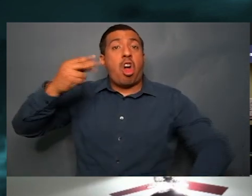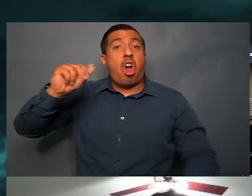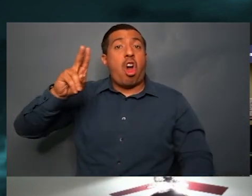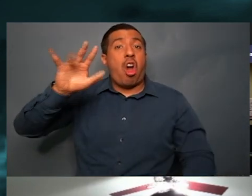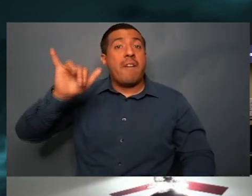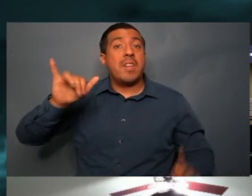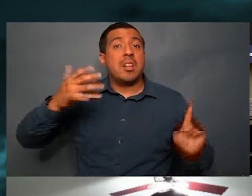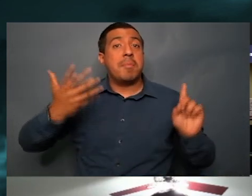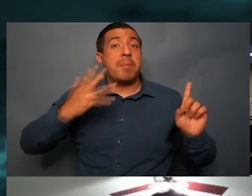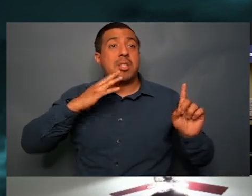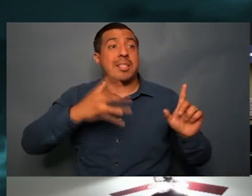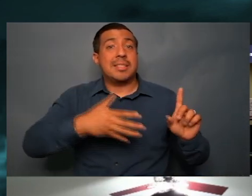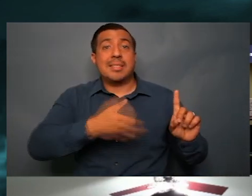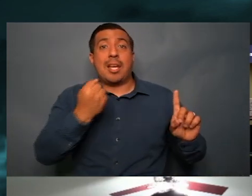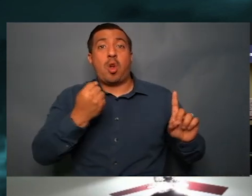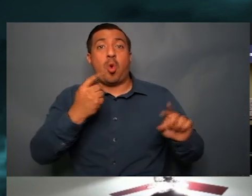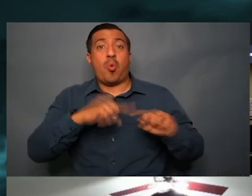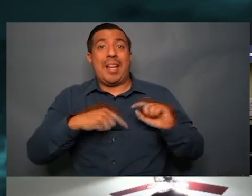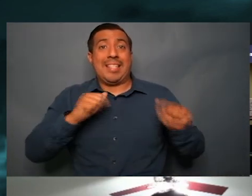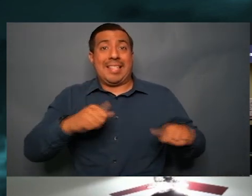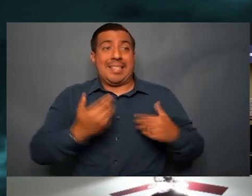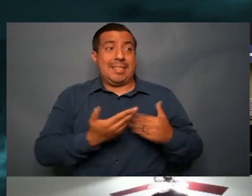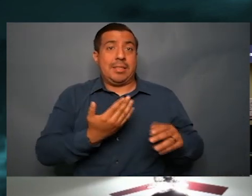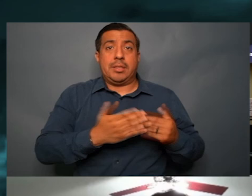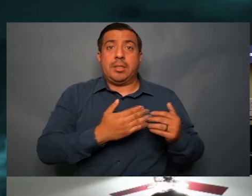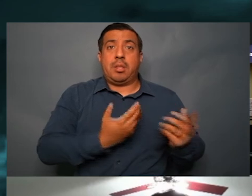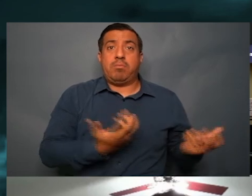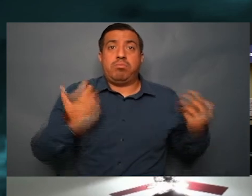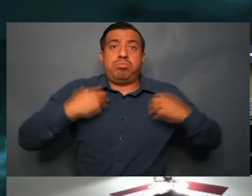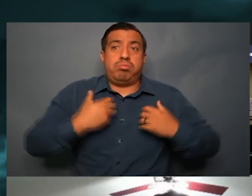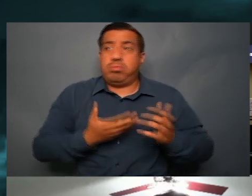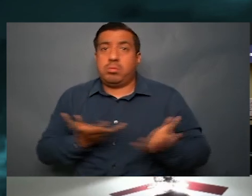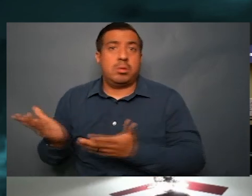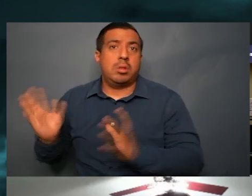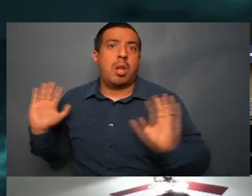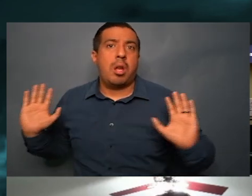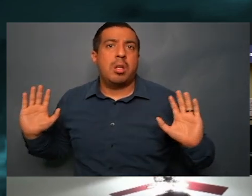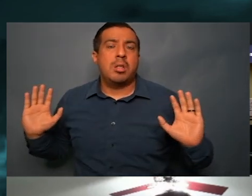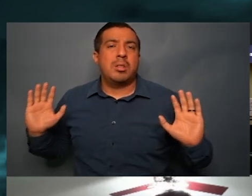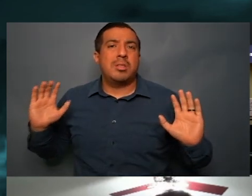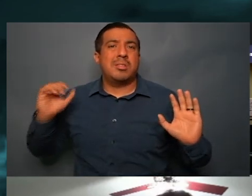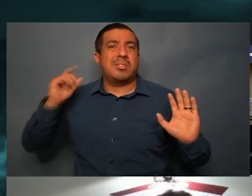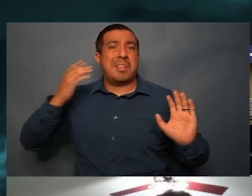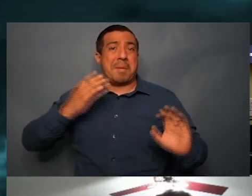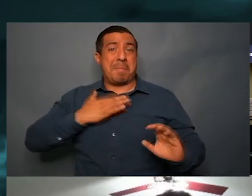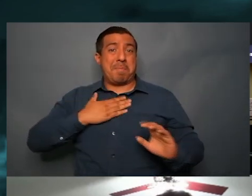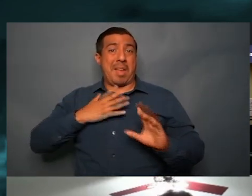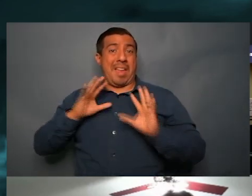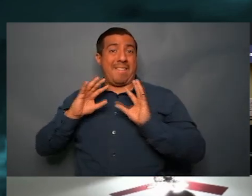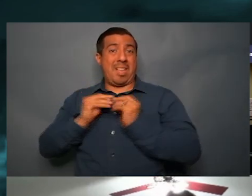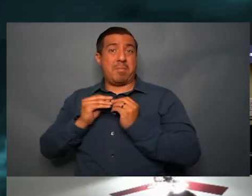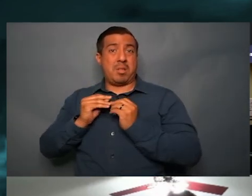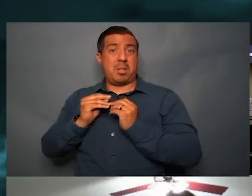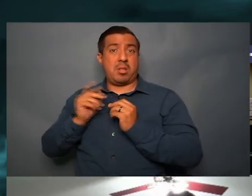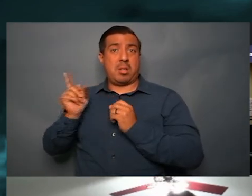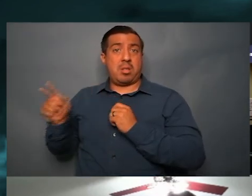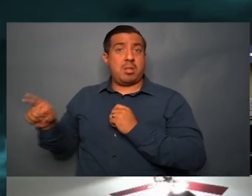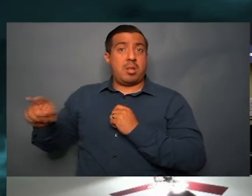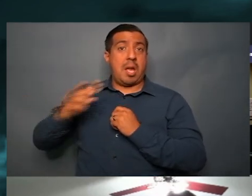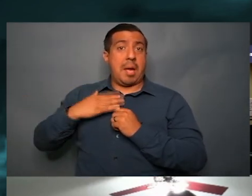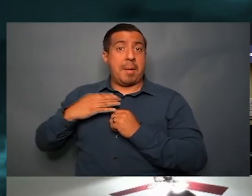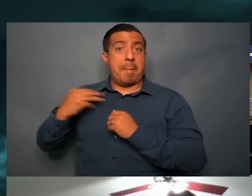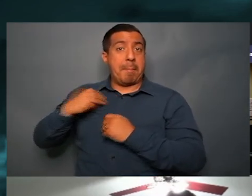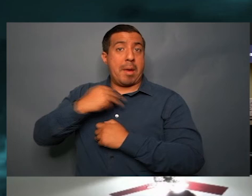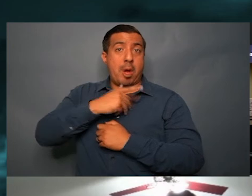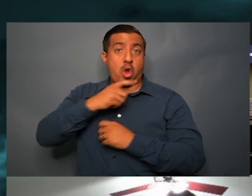be able to take with you what you can carry. And because of that, in my family, every member of my family, we have